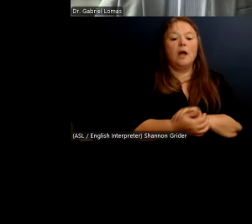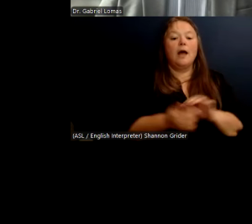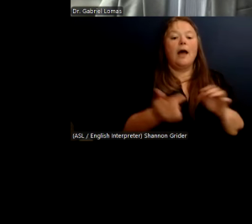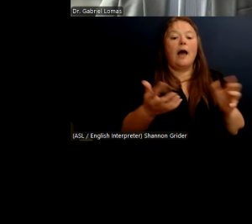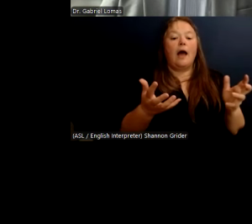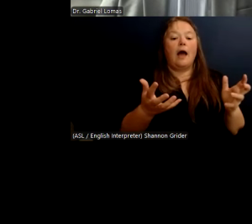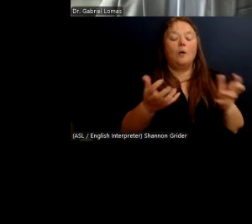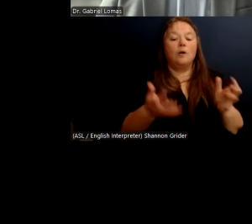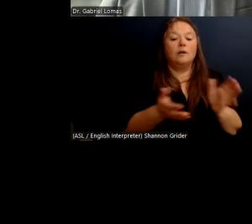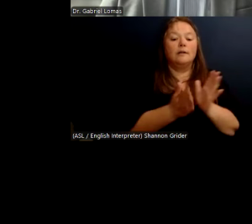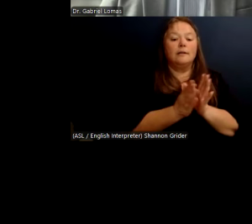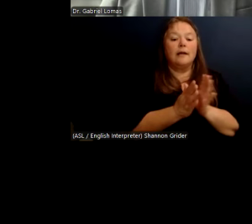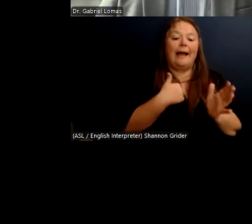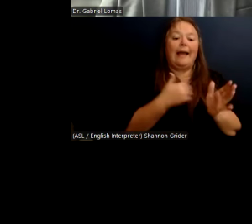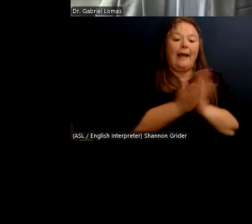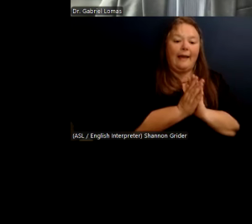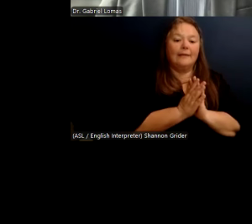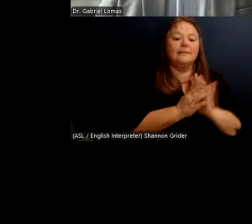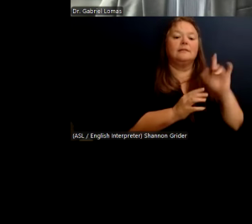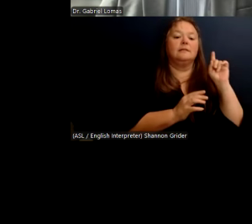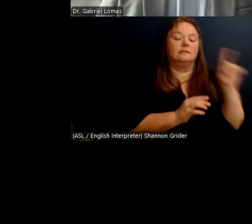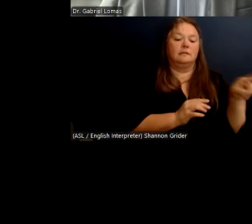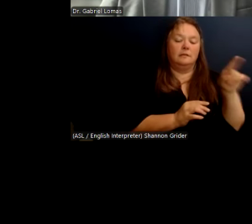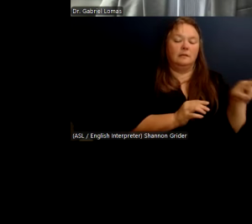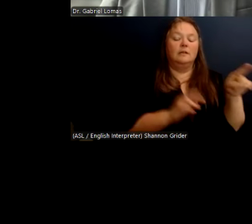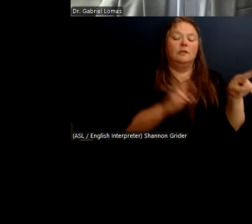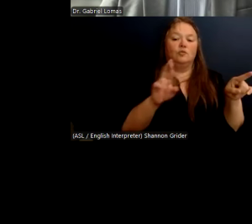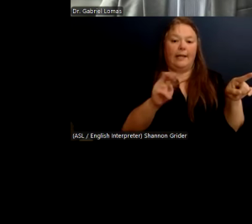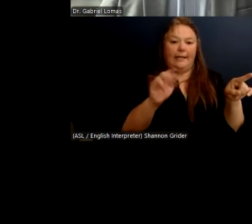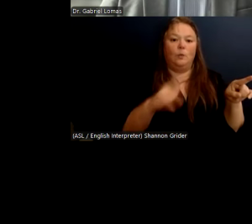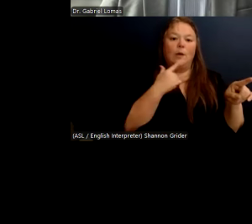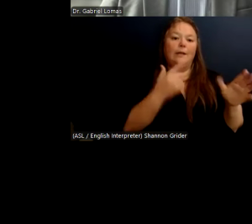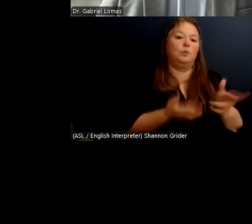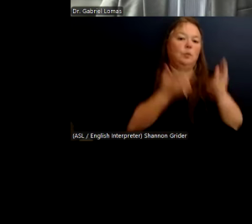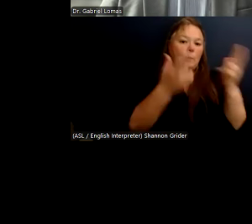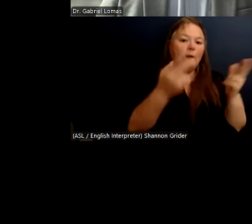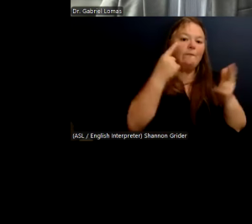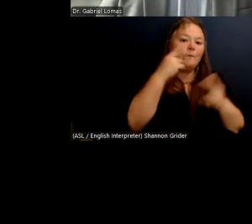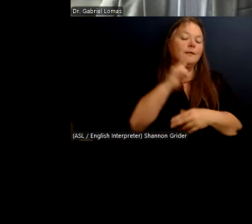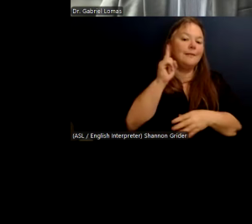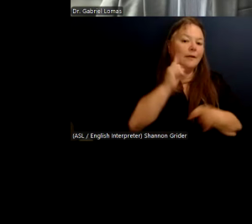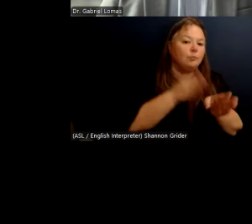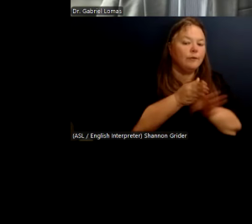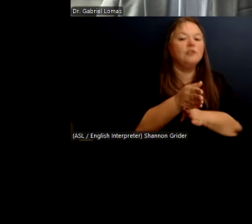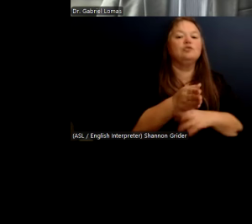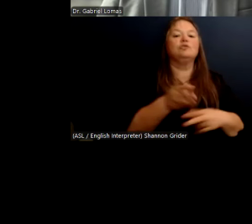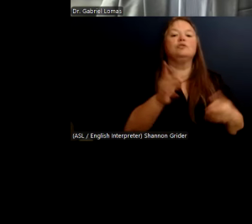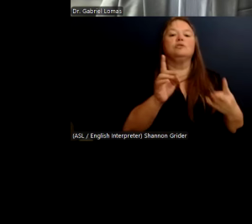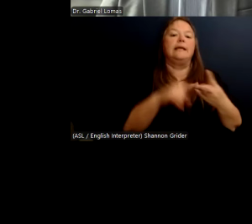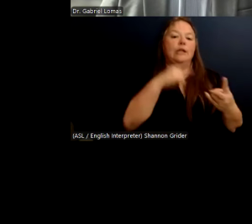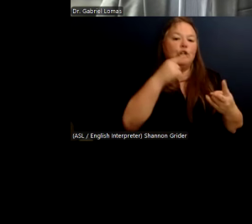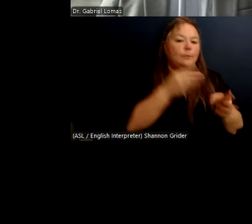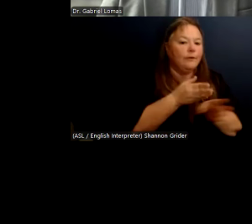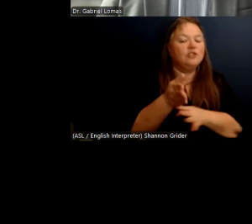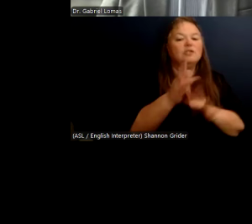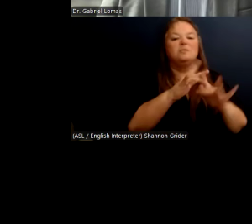for deaf professionals, hearing professionals, and the community. And we're just going to show a minute or two of this, and then I'll summarize